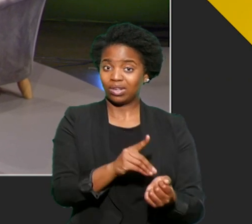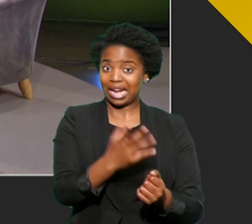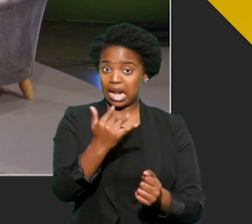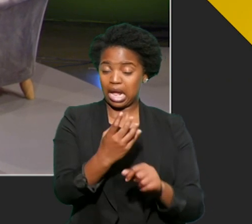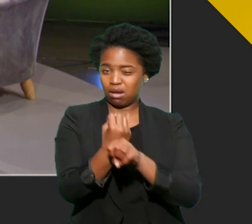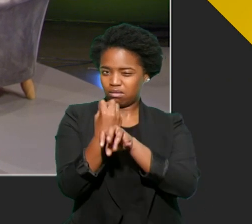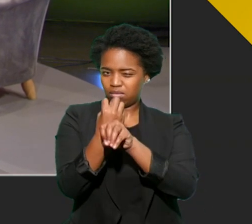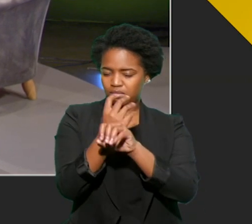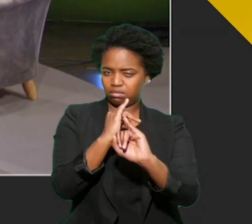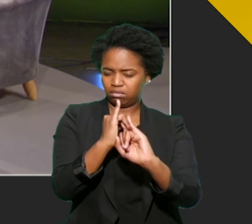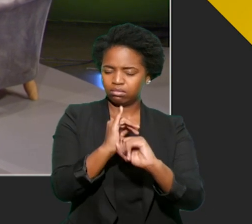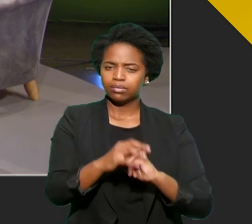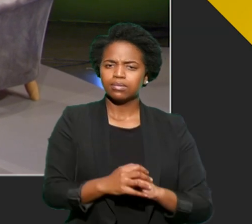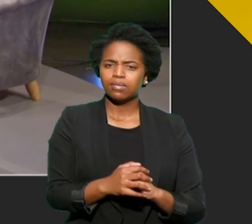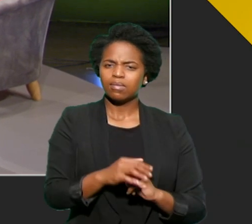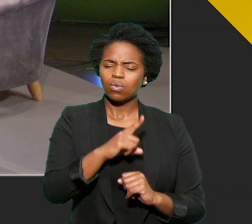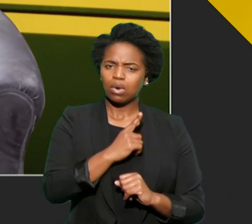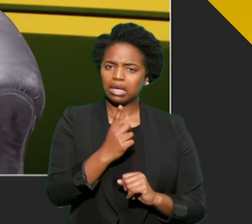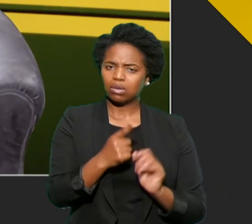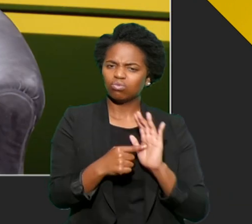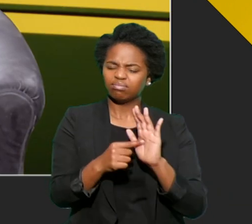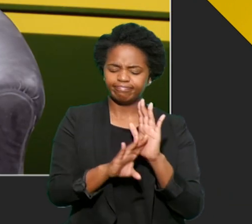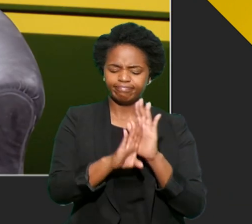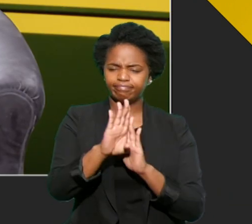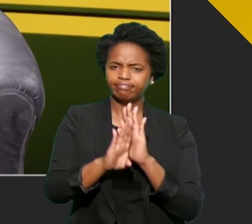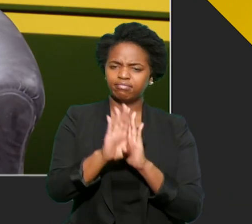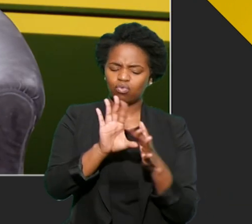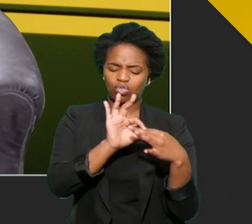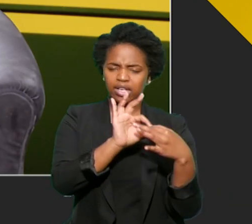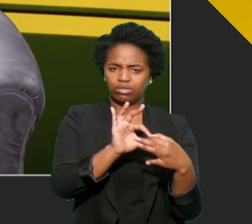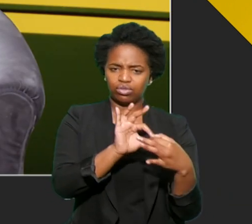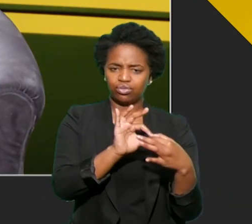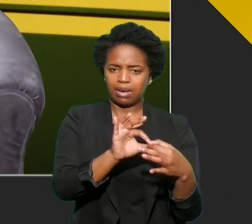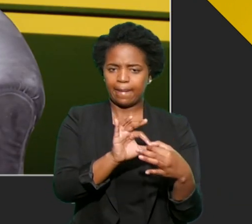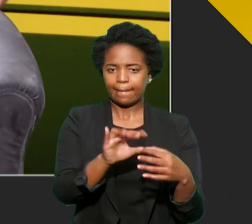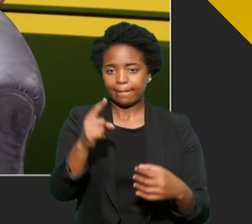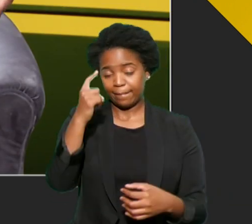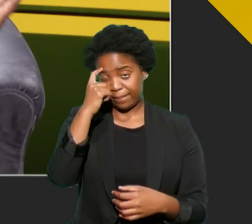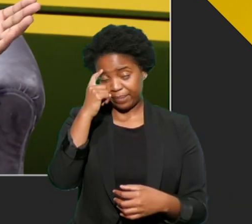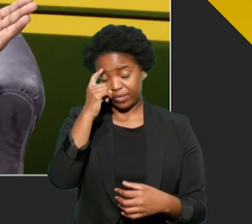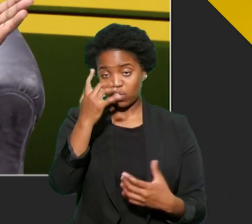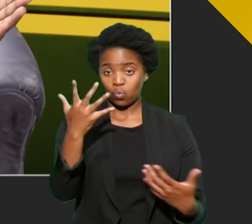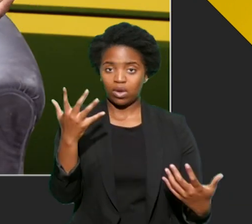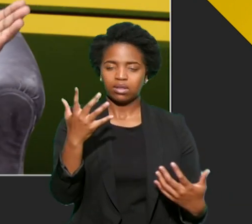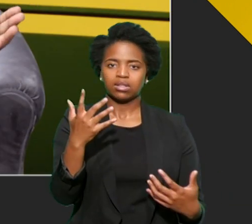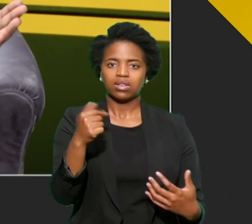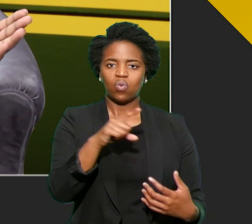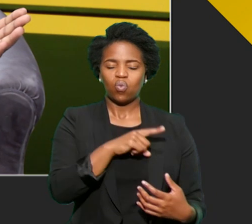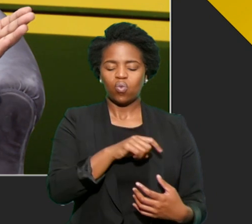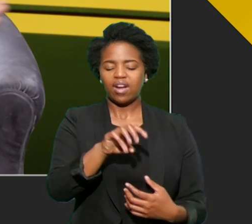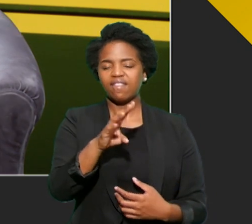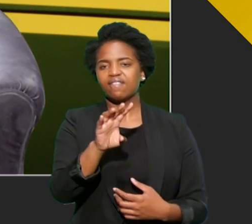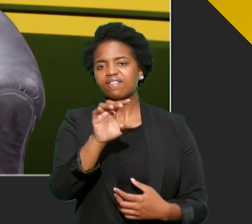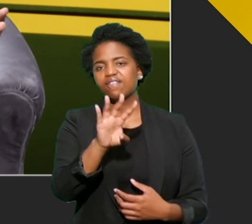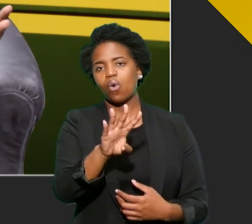Lysko, who gets to show us the improvement and the relationship between, we think of the fourth industrial revolution, but also